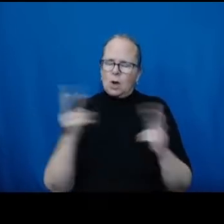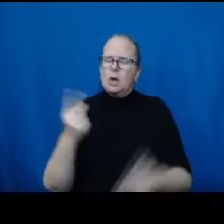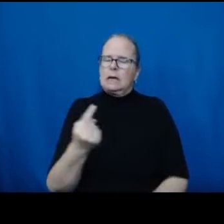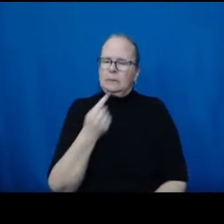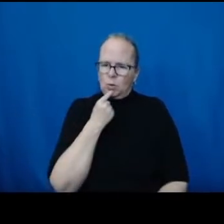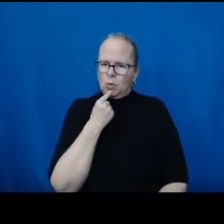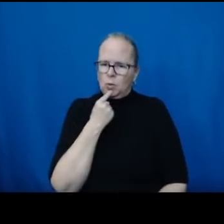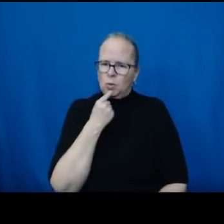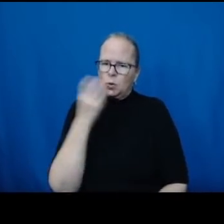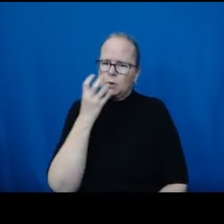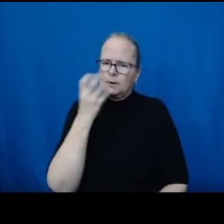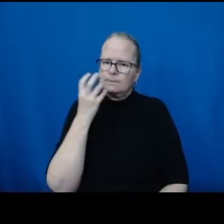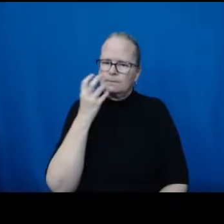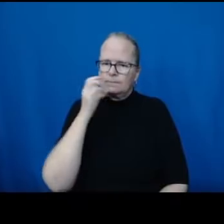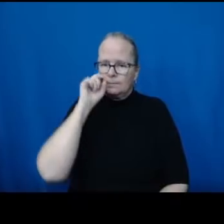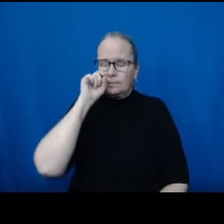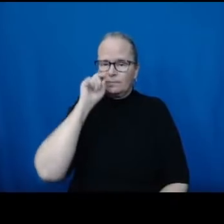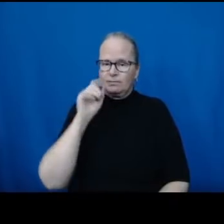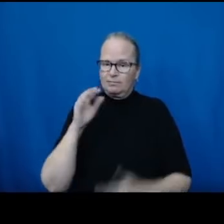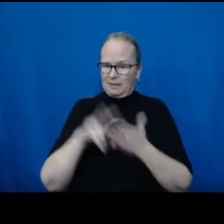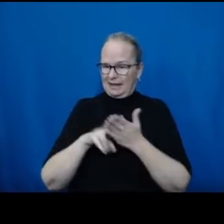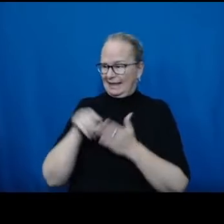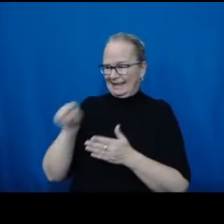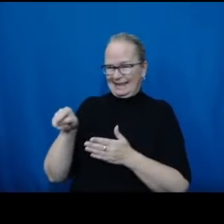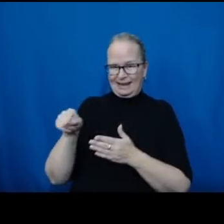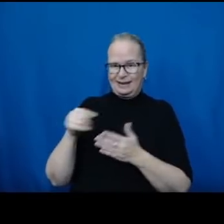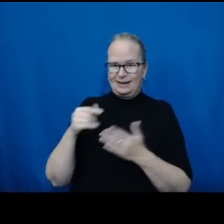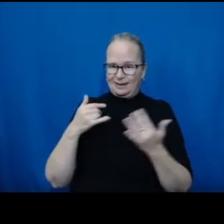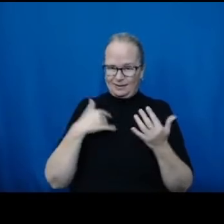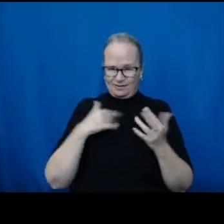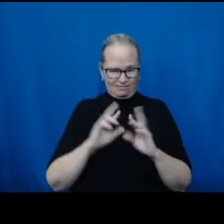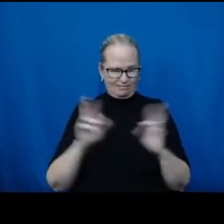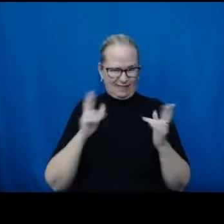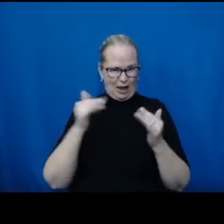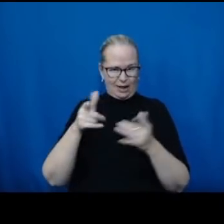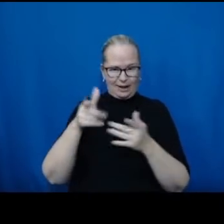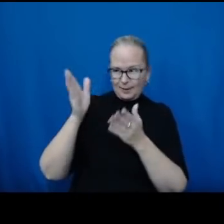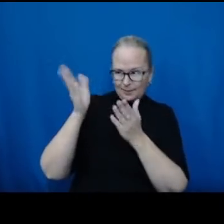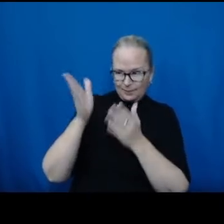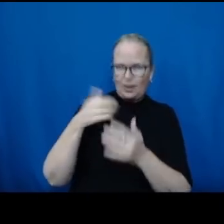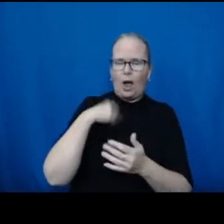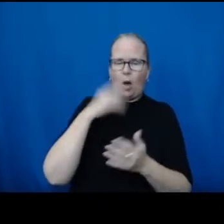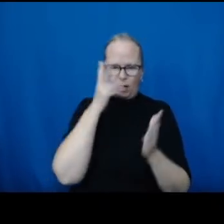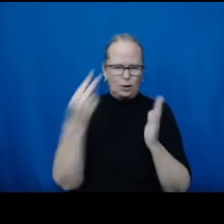were two pediatricians who'd written letters recently as well, with a lot of